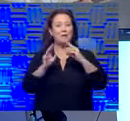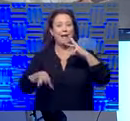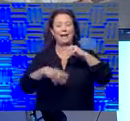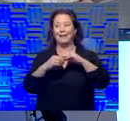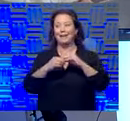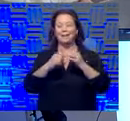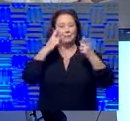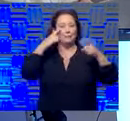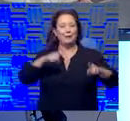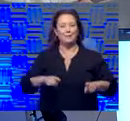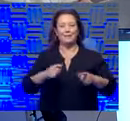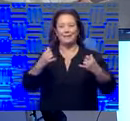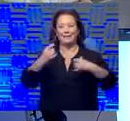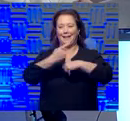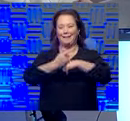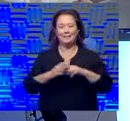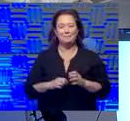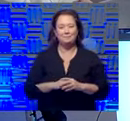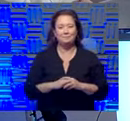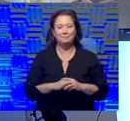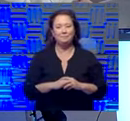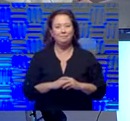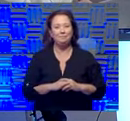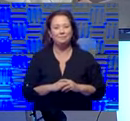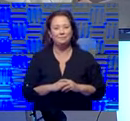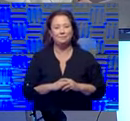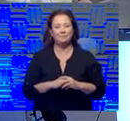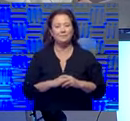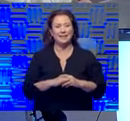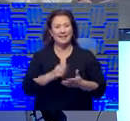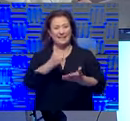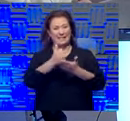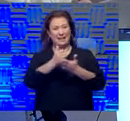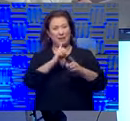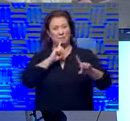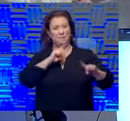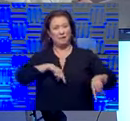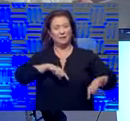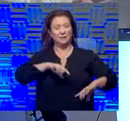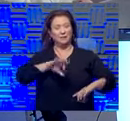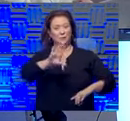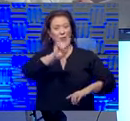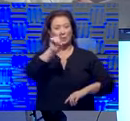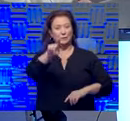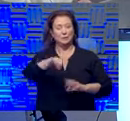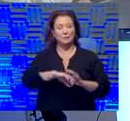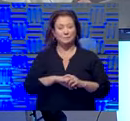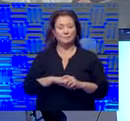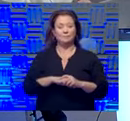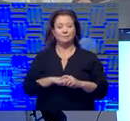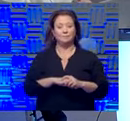We're unanimous today. Other question. Did that help you?